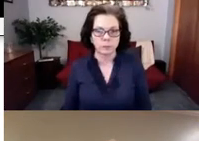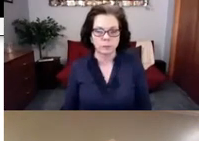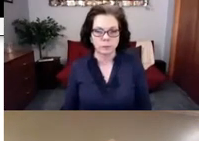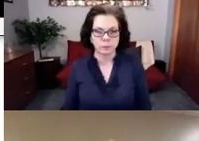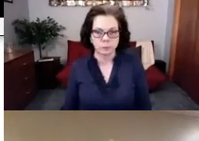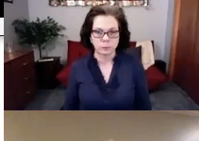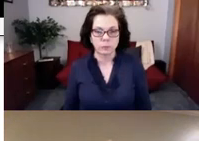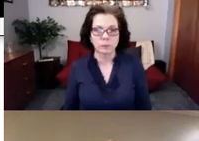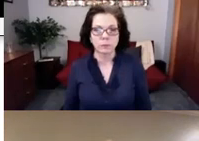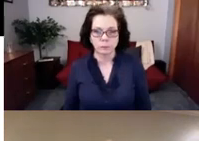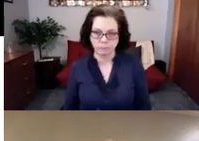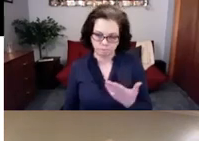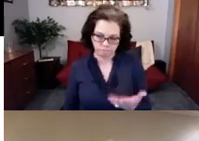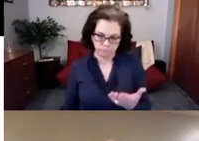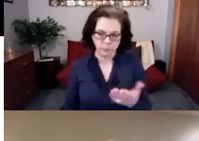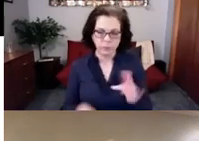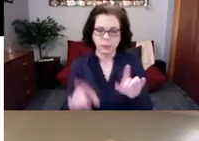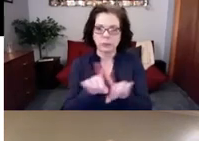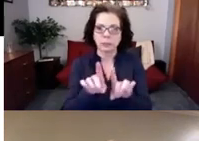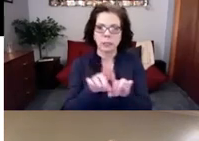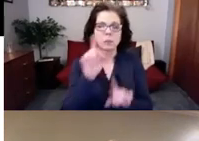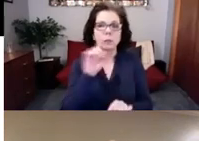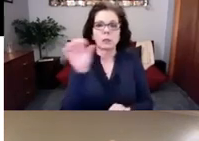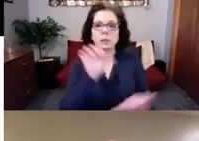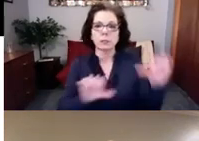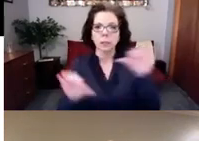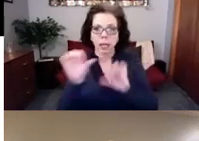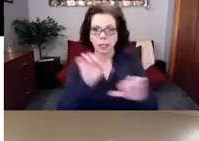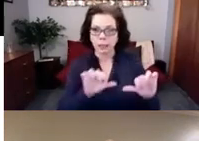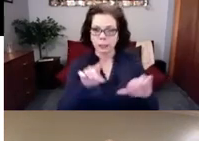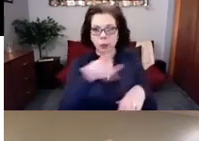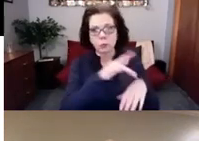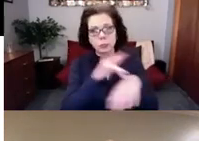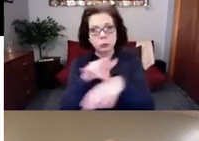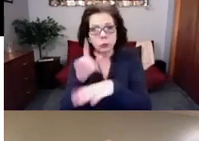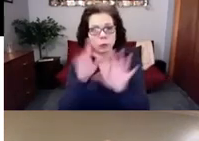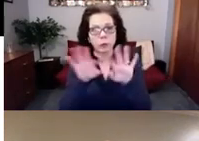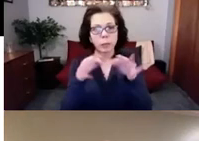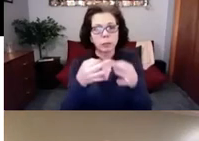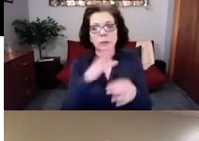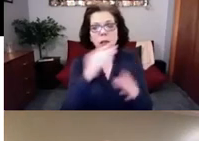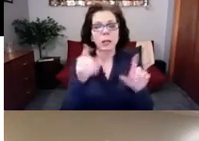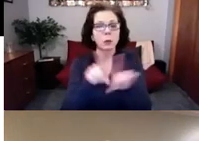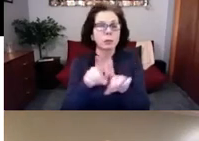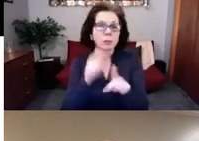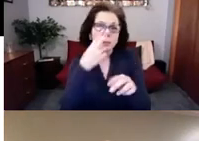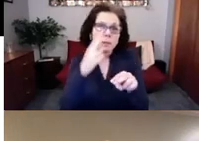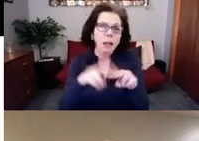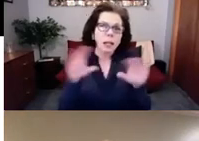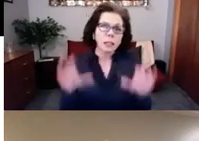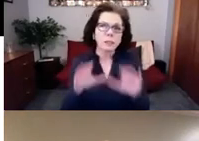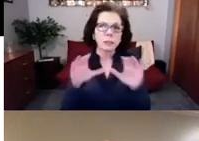The same goes for our science link. Again, resources for families, and then also some fun activities